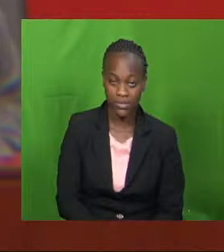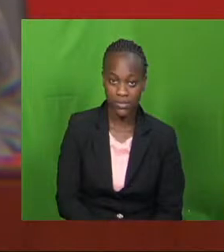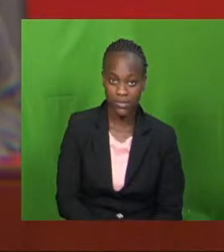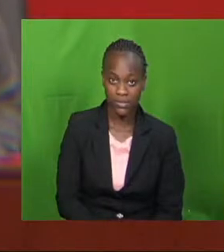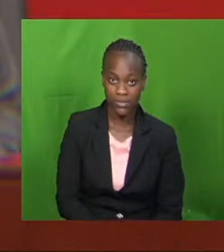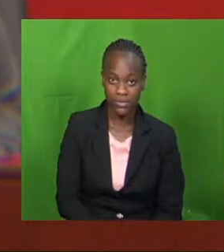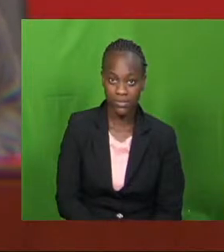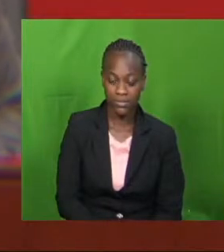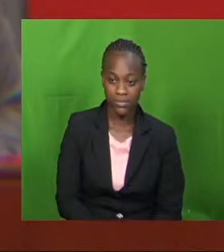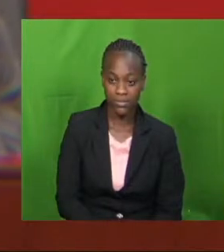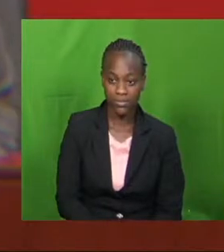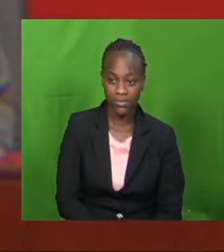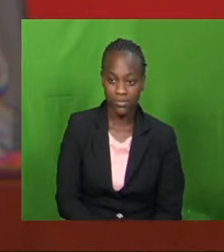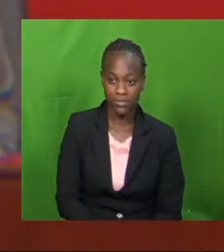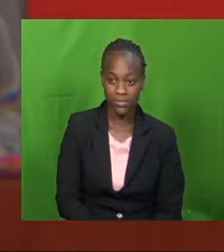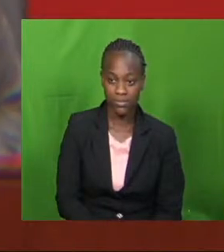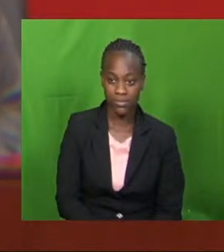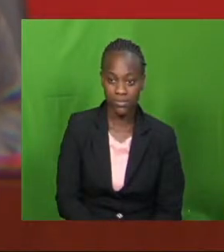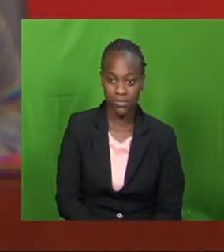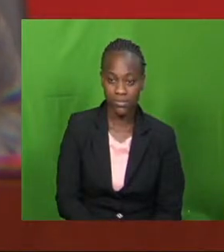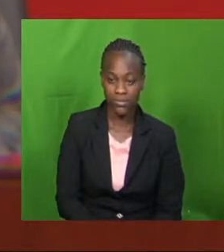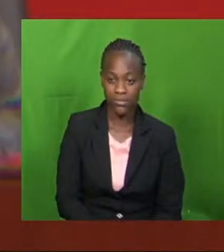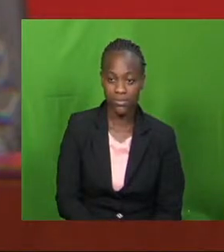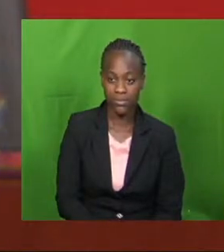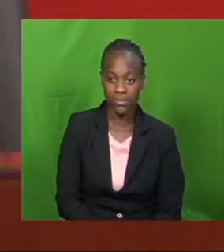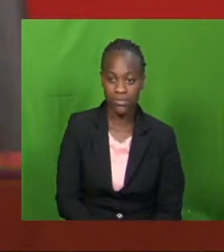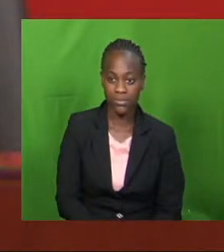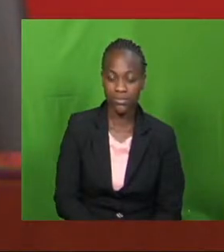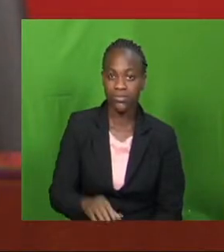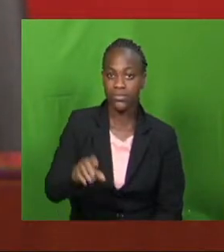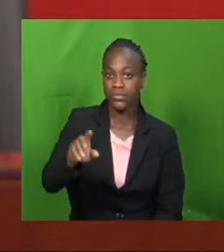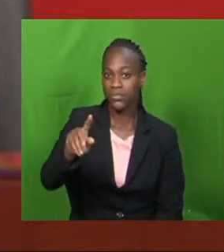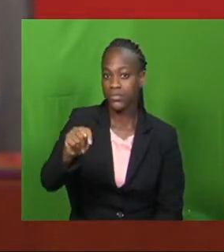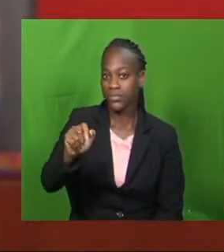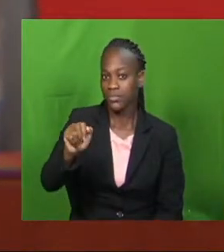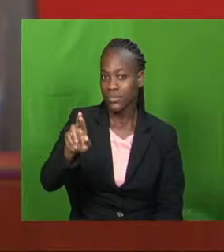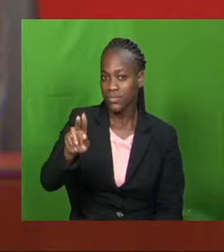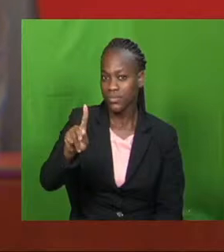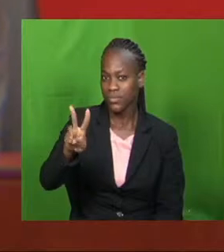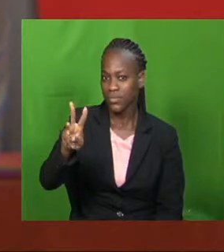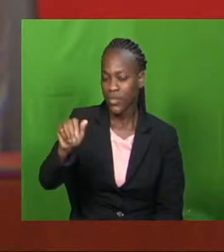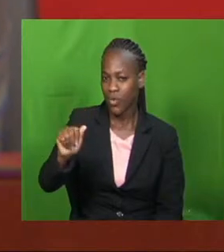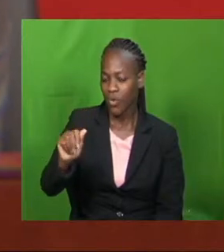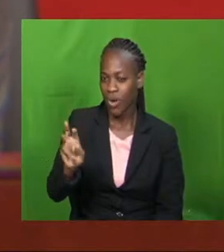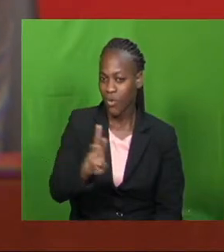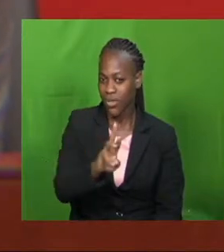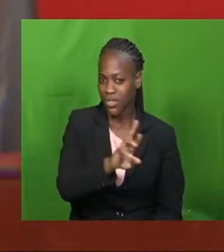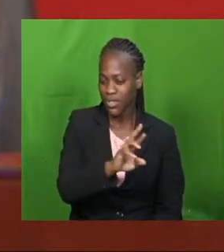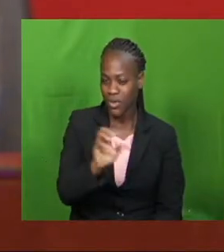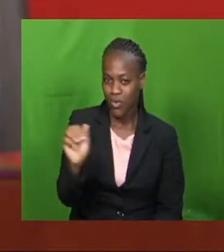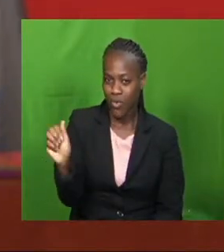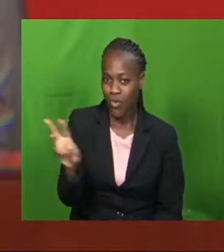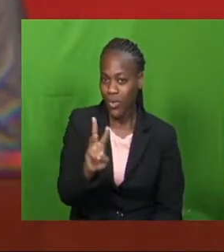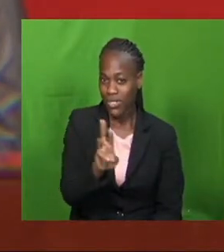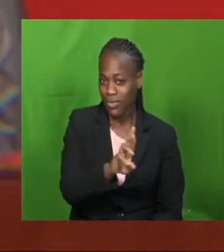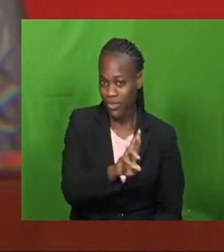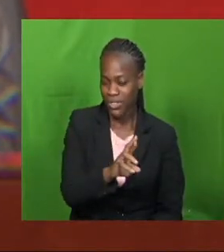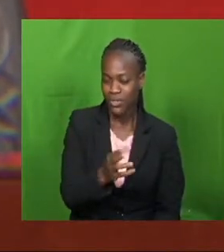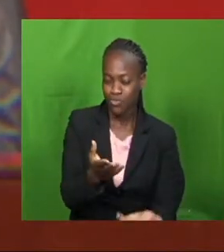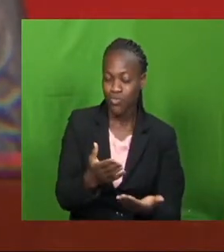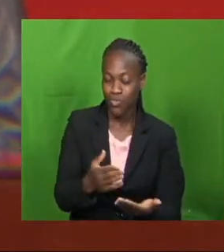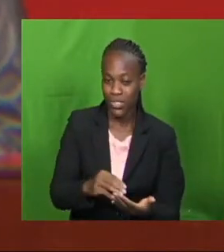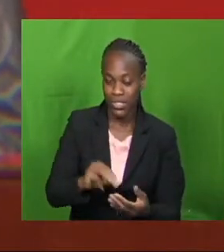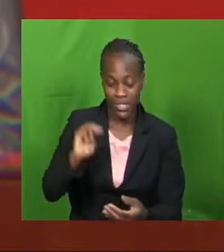Yes, Takwa is in Western Region. Let me invite the Western Region Minister. Thank you very much, Mr.